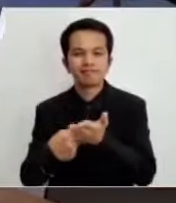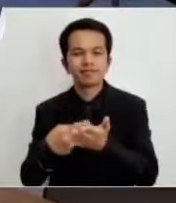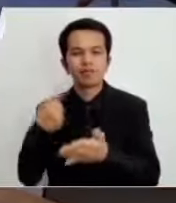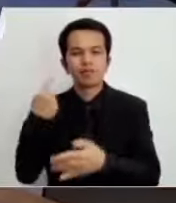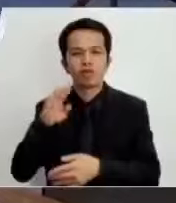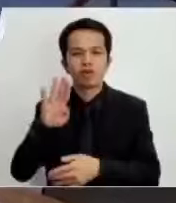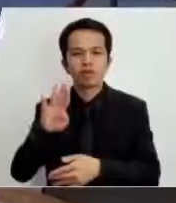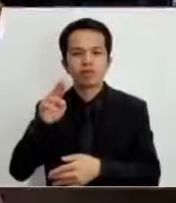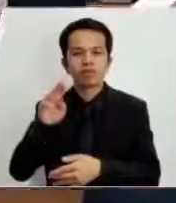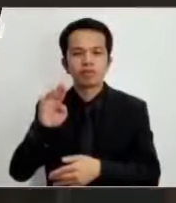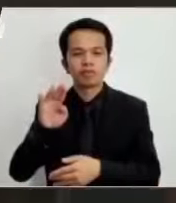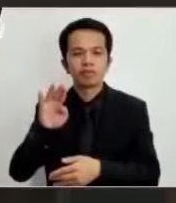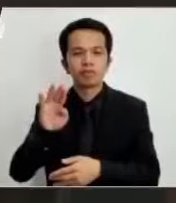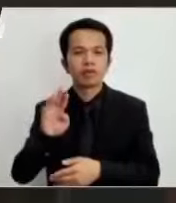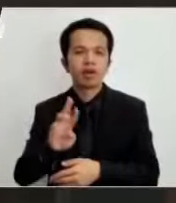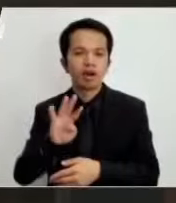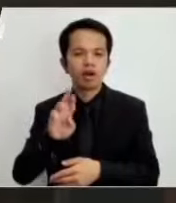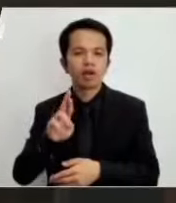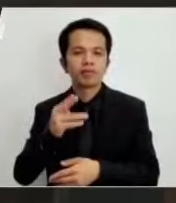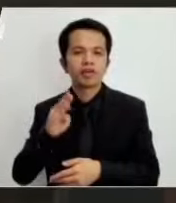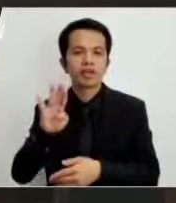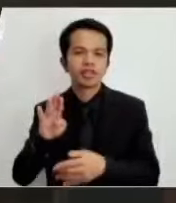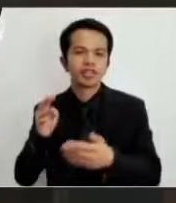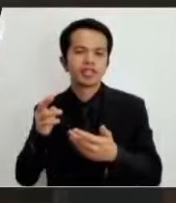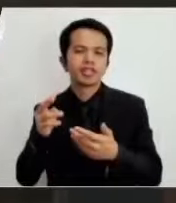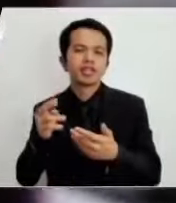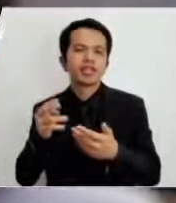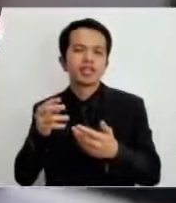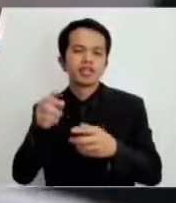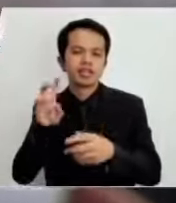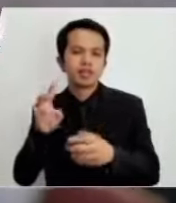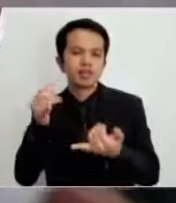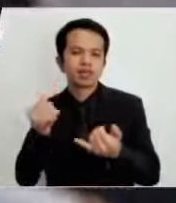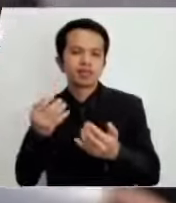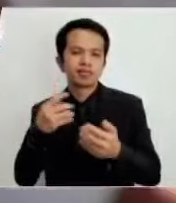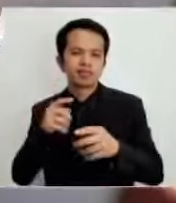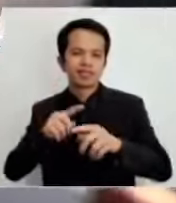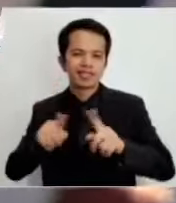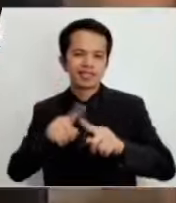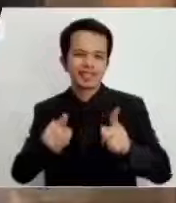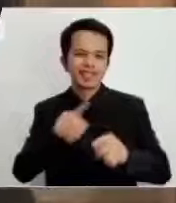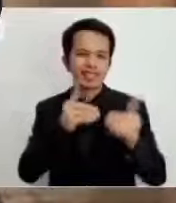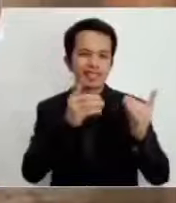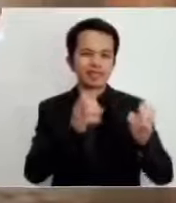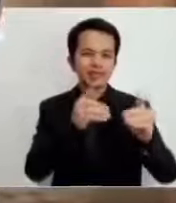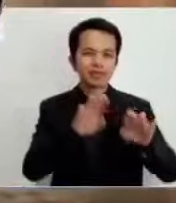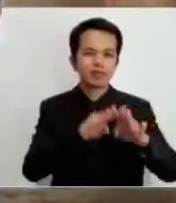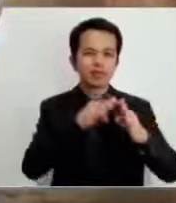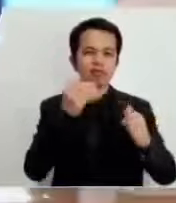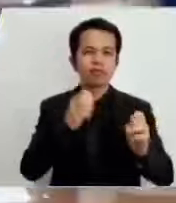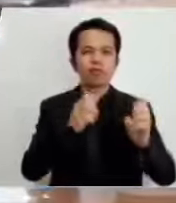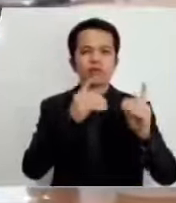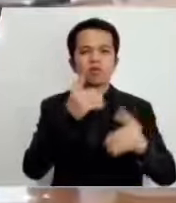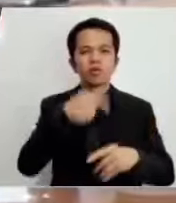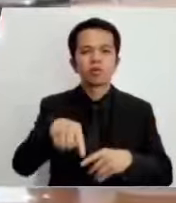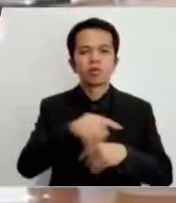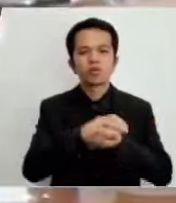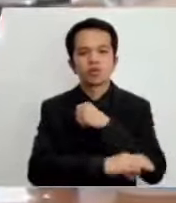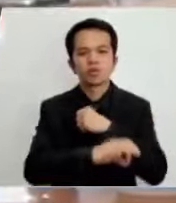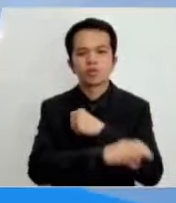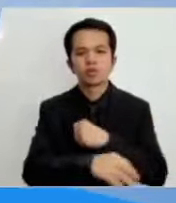bersyon ng Kamara sa tsa-tsa. Magkaiba ang posisyon ng CHED at DepEd sa pagbubukas ng sektor ng edukasyon sa mga dayuhan. Will it allow